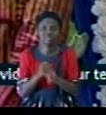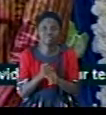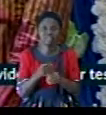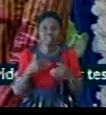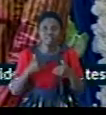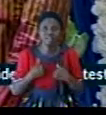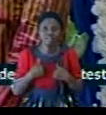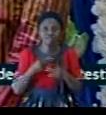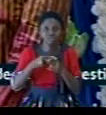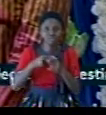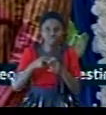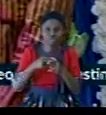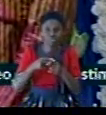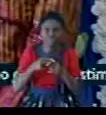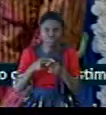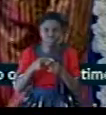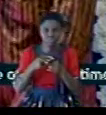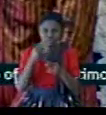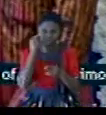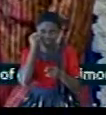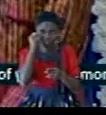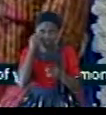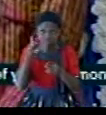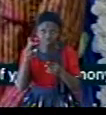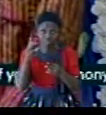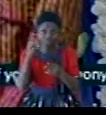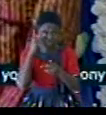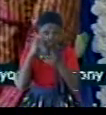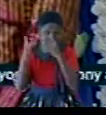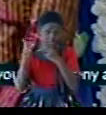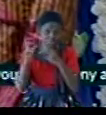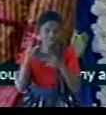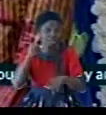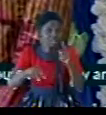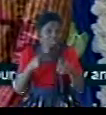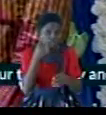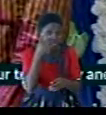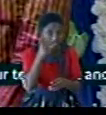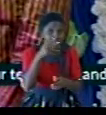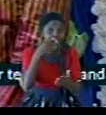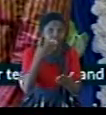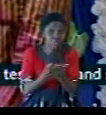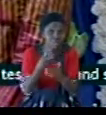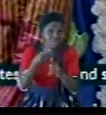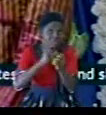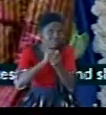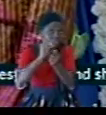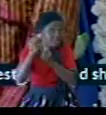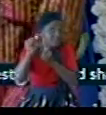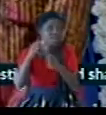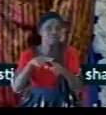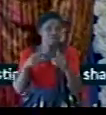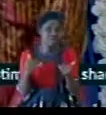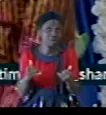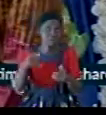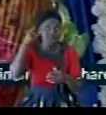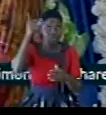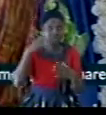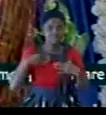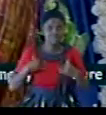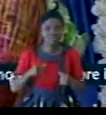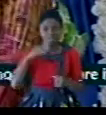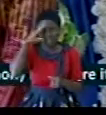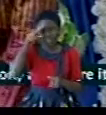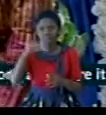which means he could not see afar off. But this night, he got his miracle. Let's listen to him. Praise